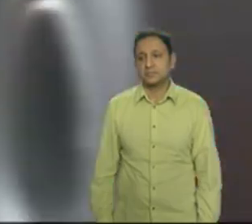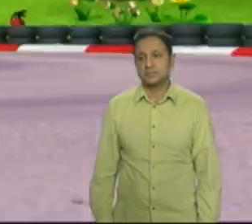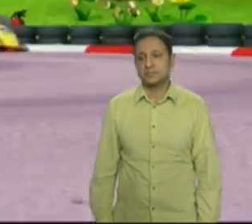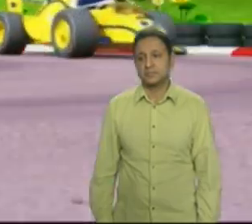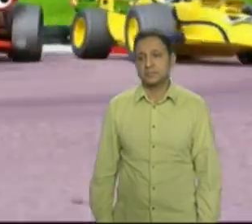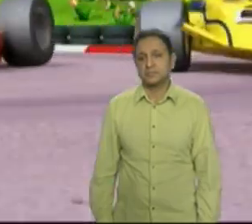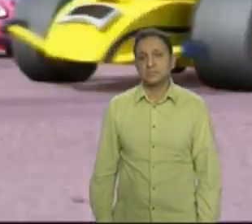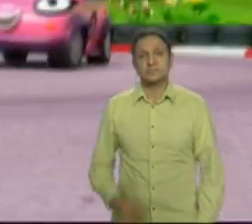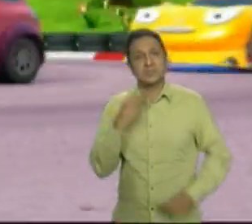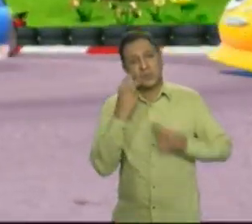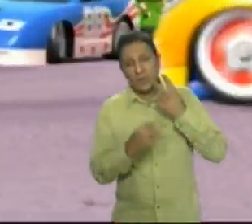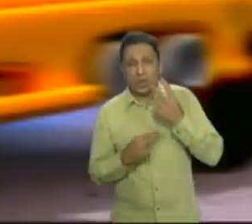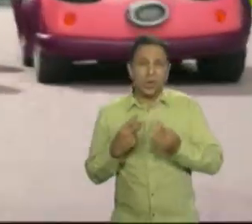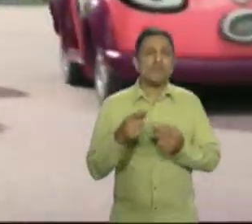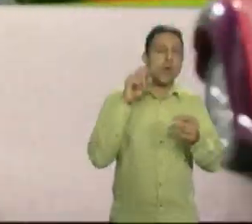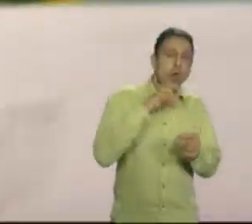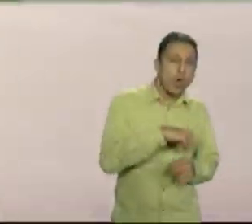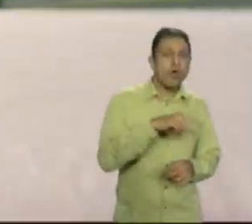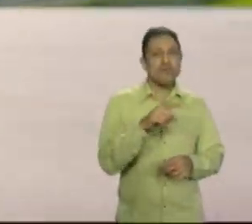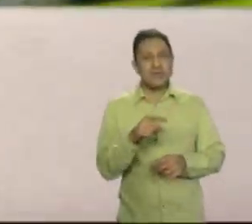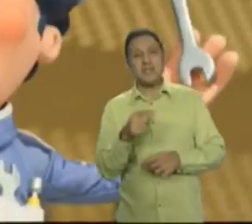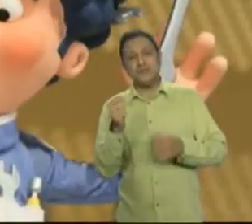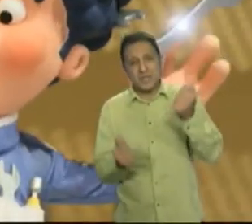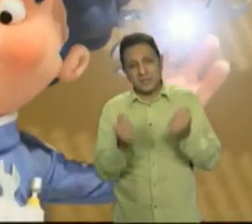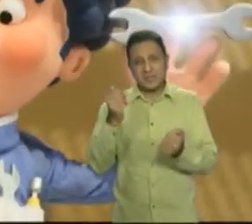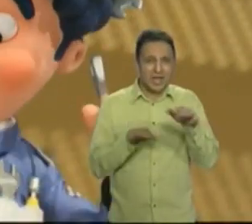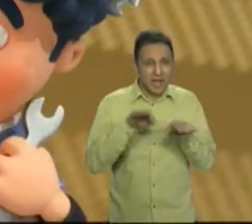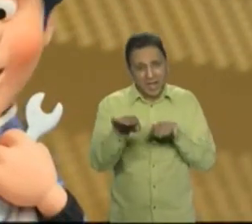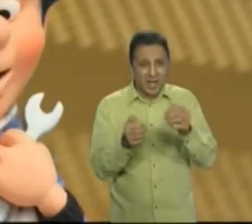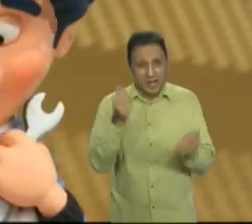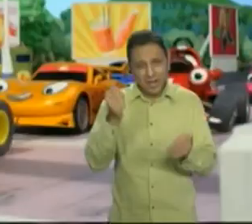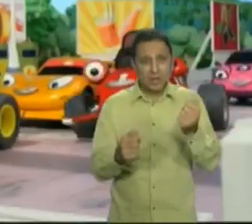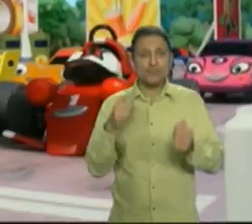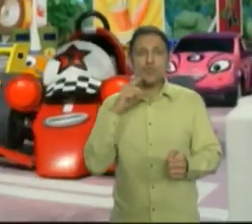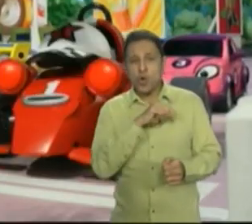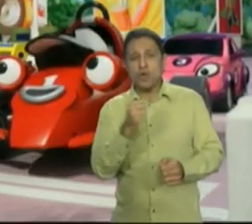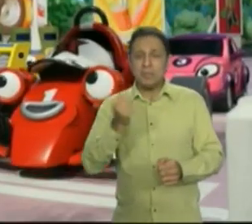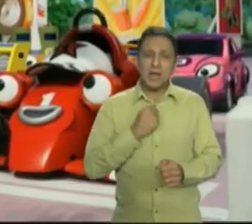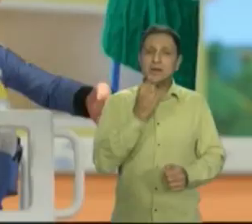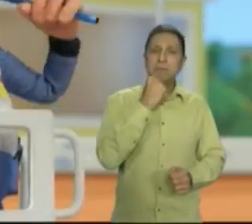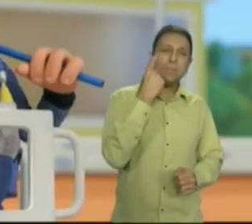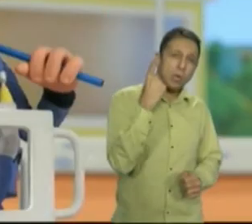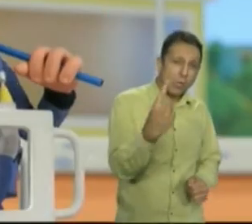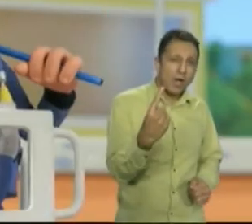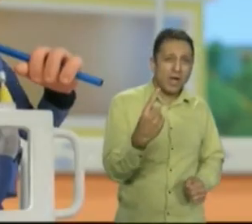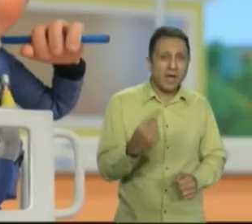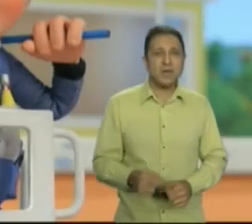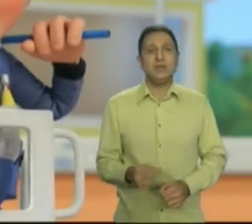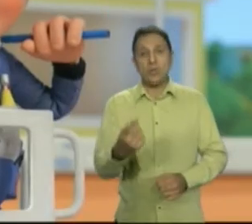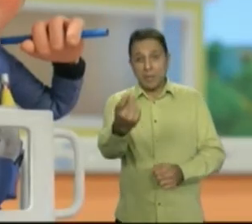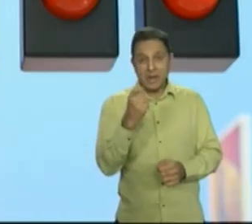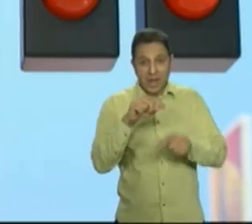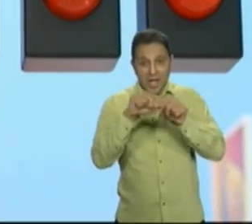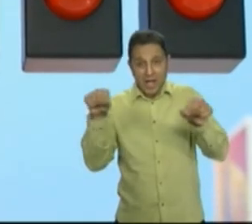Rory in the racing car. Rory, my number one star. He's coming to the line, looking